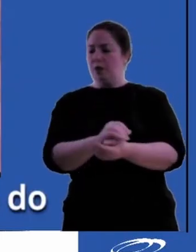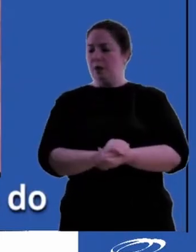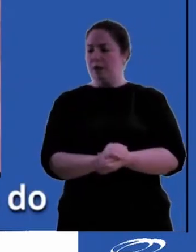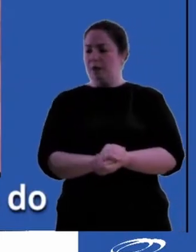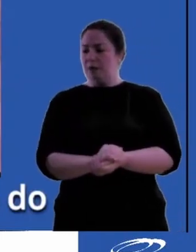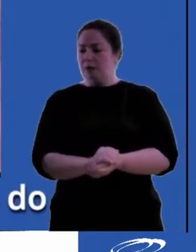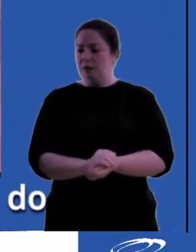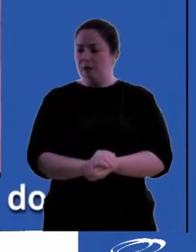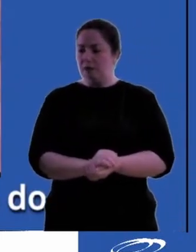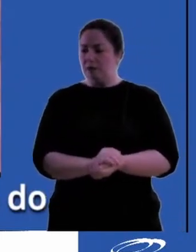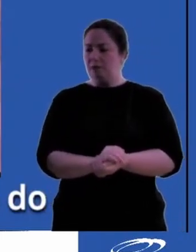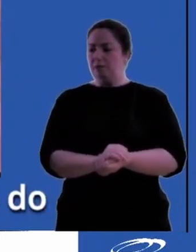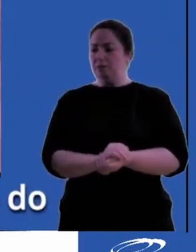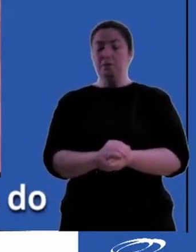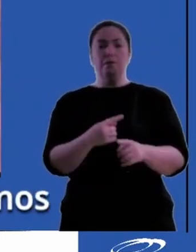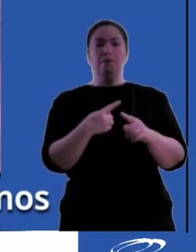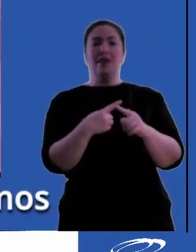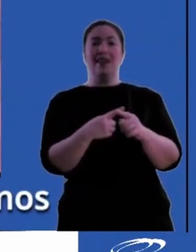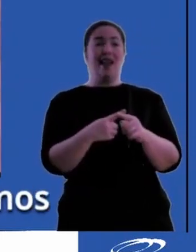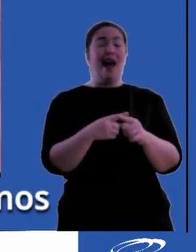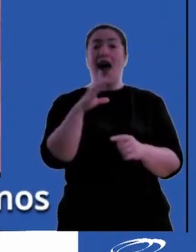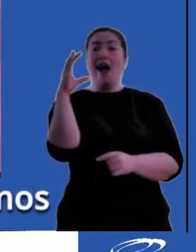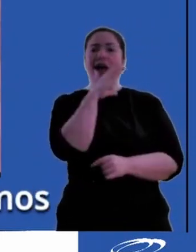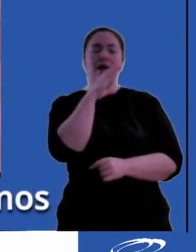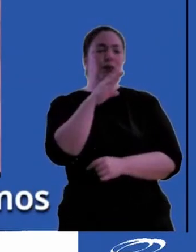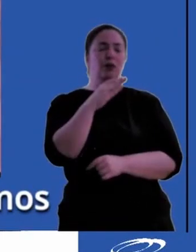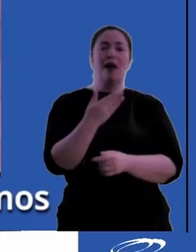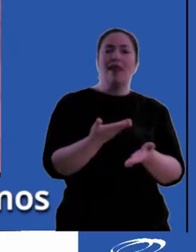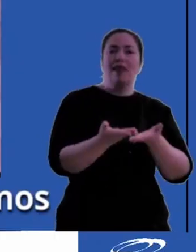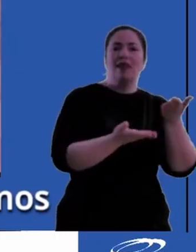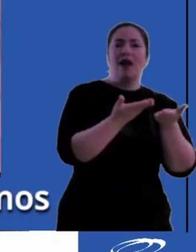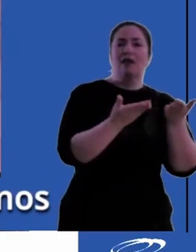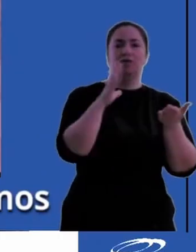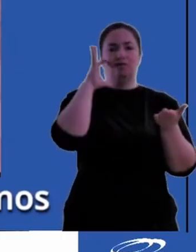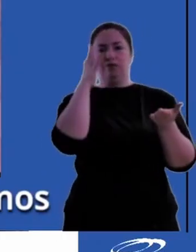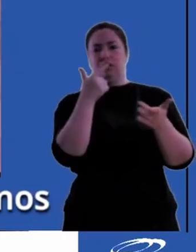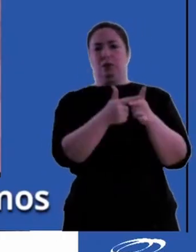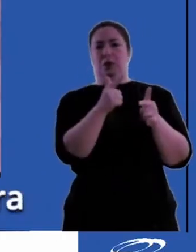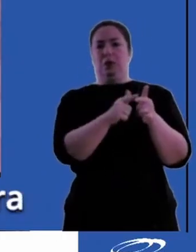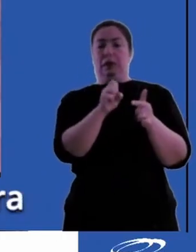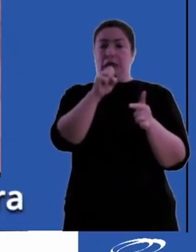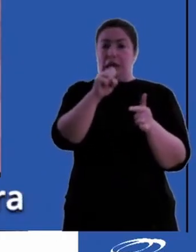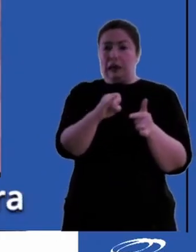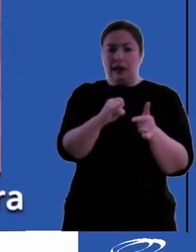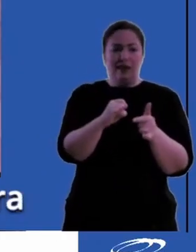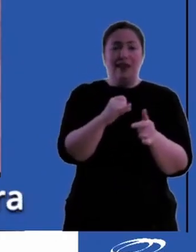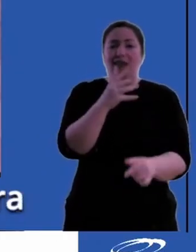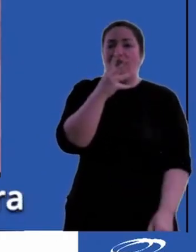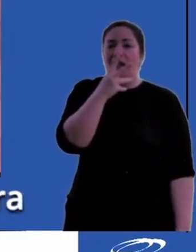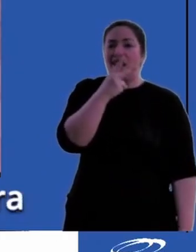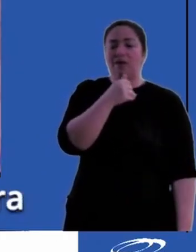host immune system to respond to them and how we can use that host immune system response